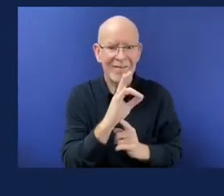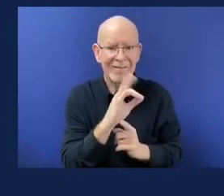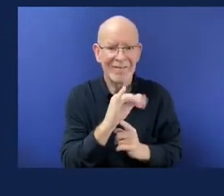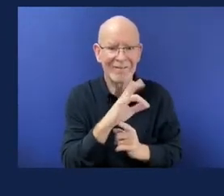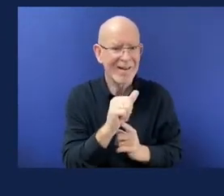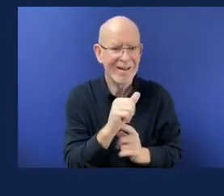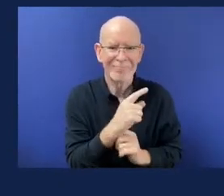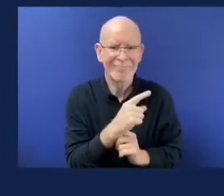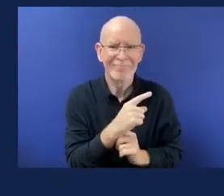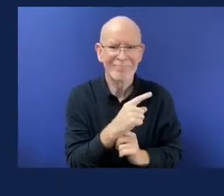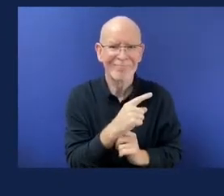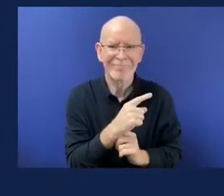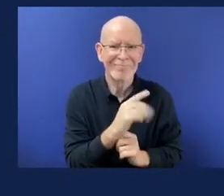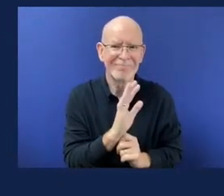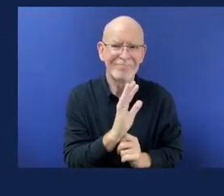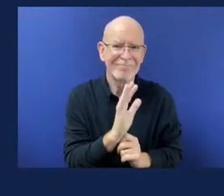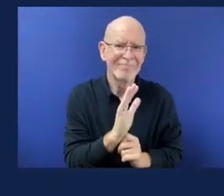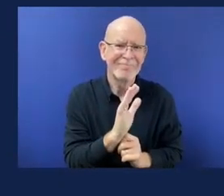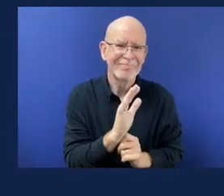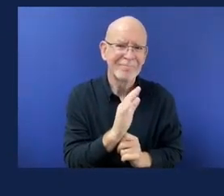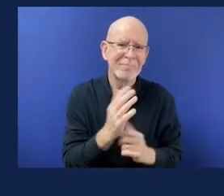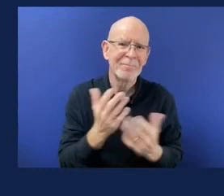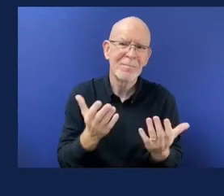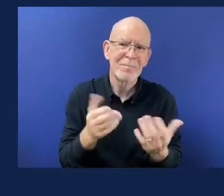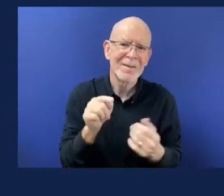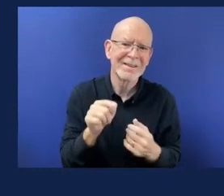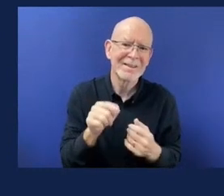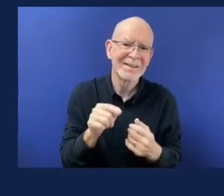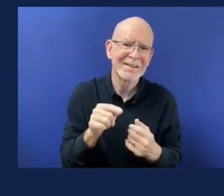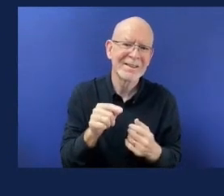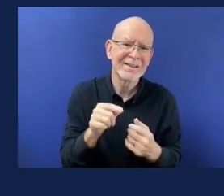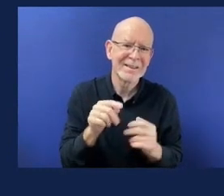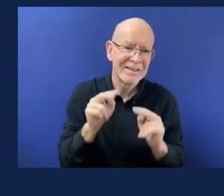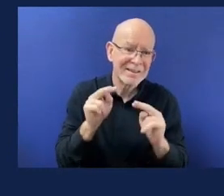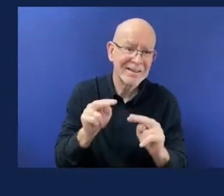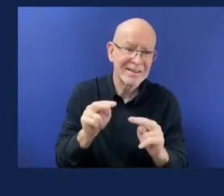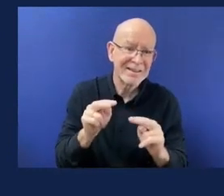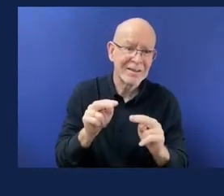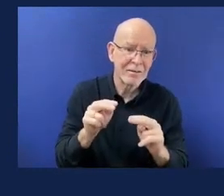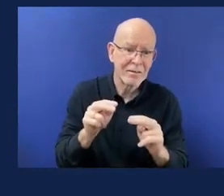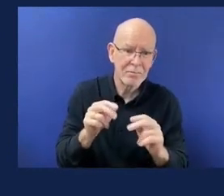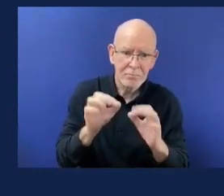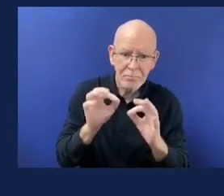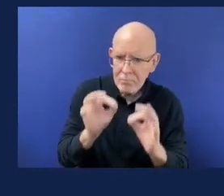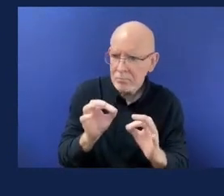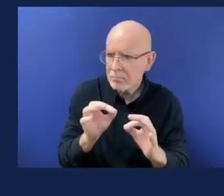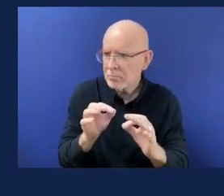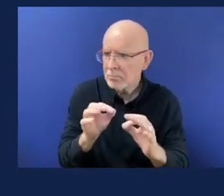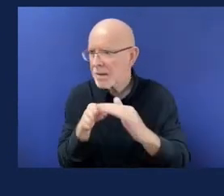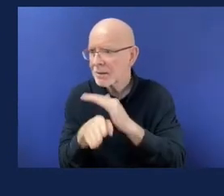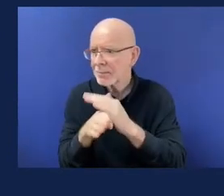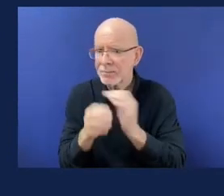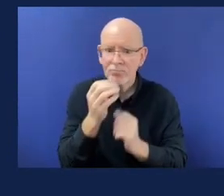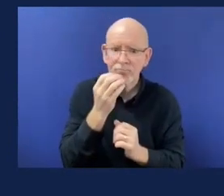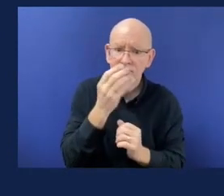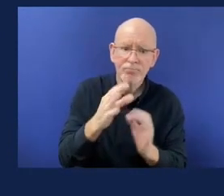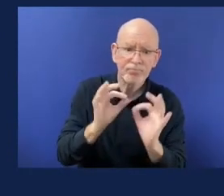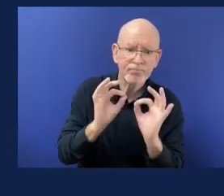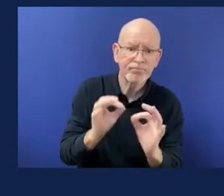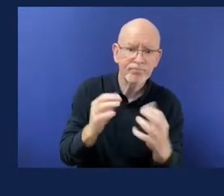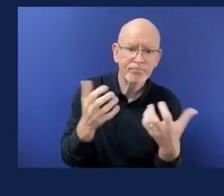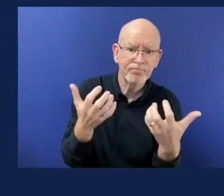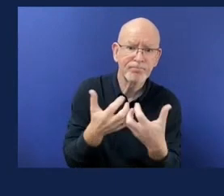Zealand must be updated to meet those higher accessibility requirements. So there's a huge program